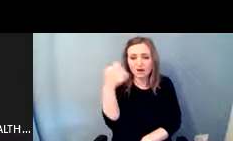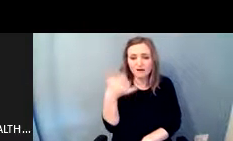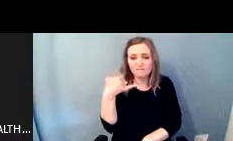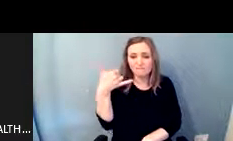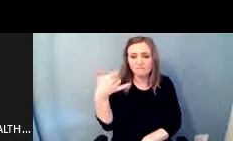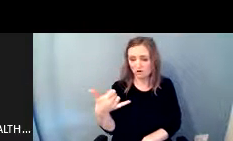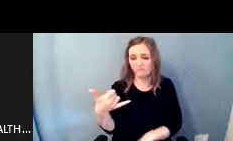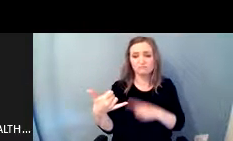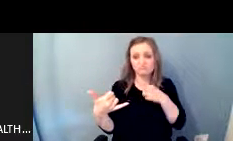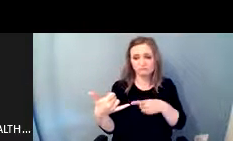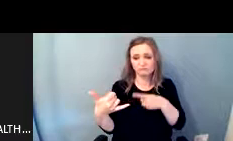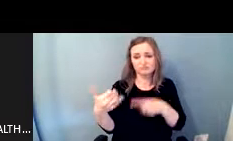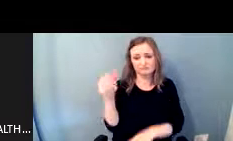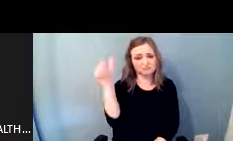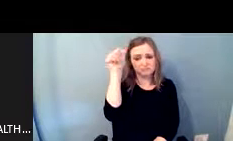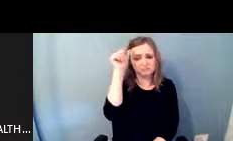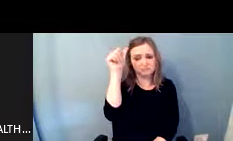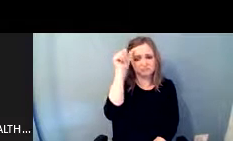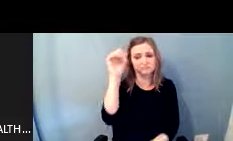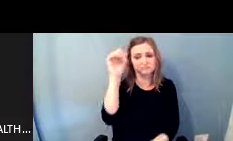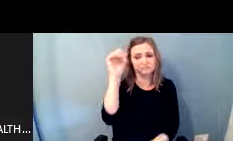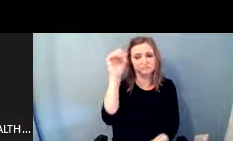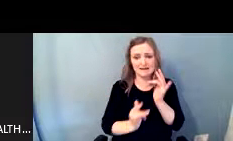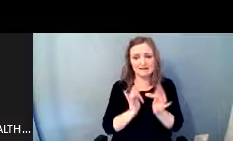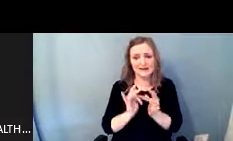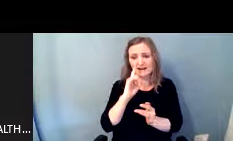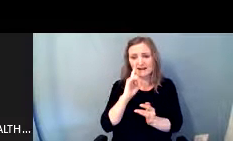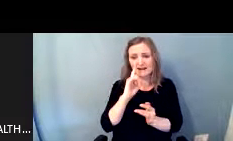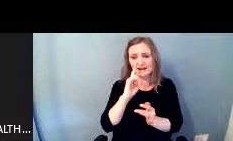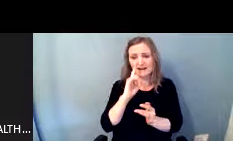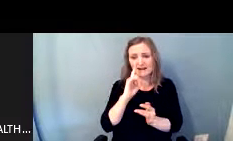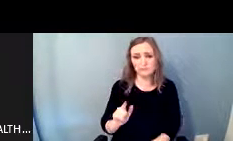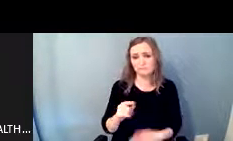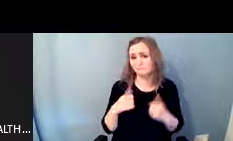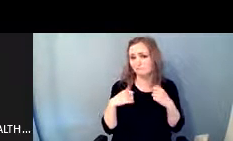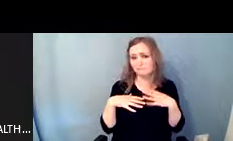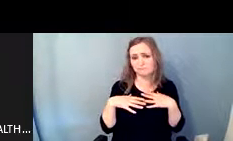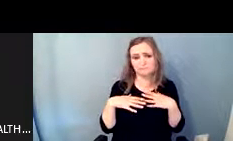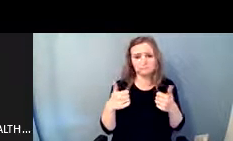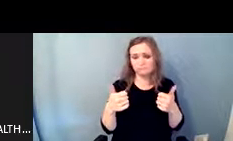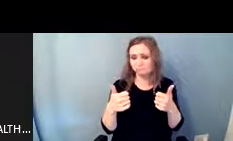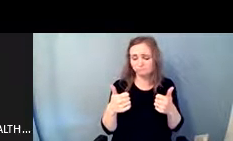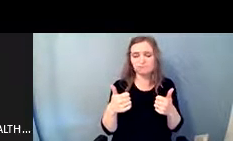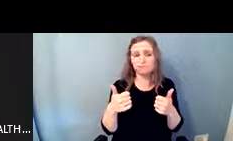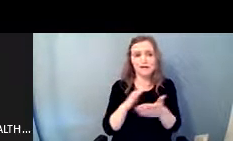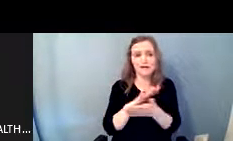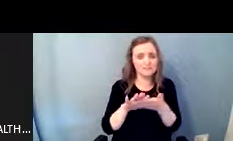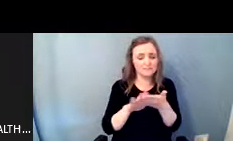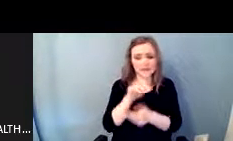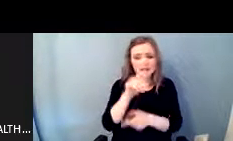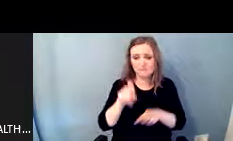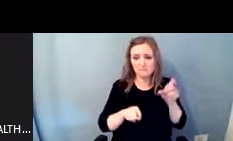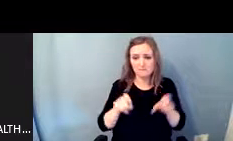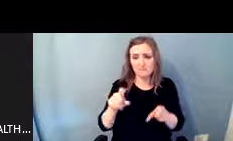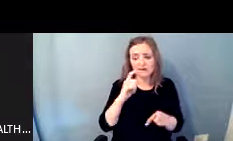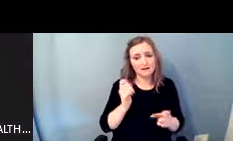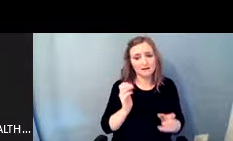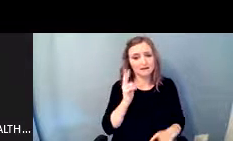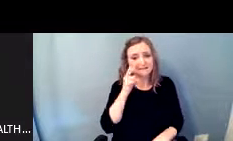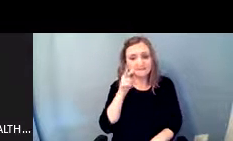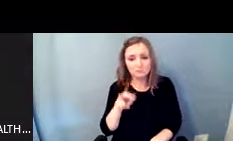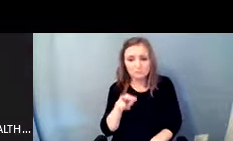using the internet and using apps. And so this helped people to access